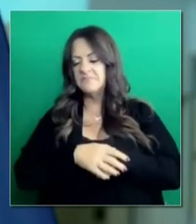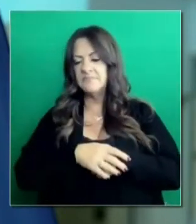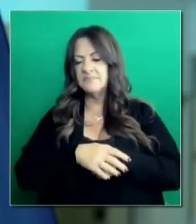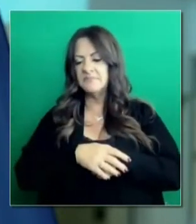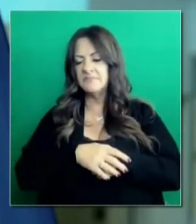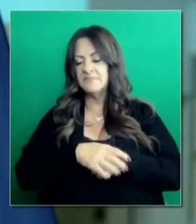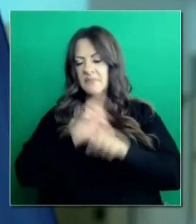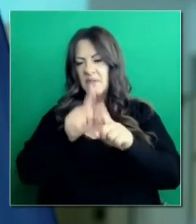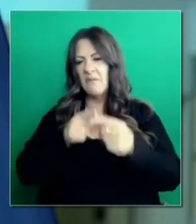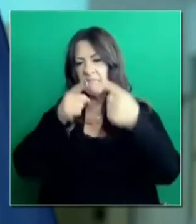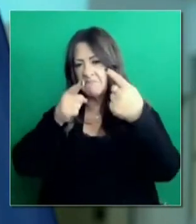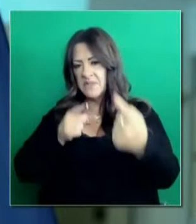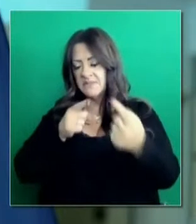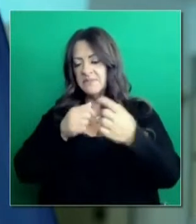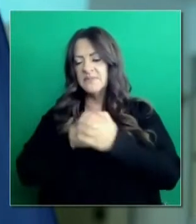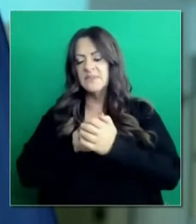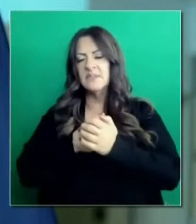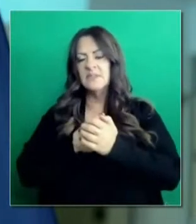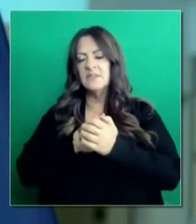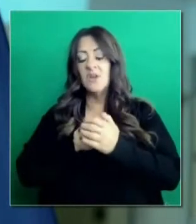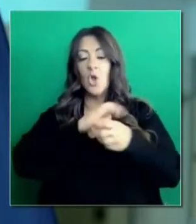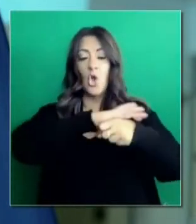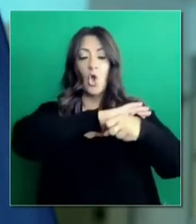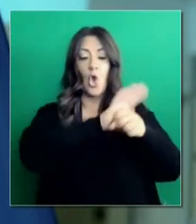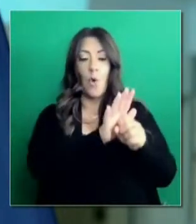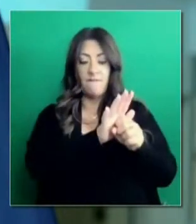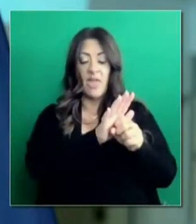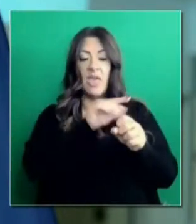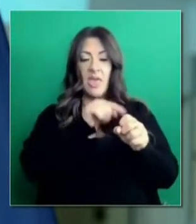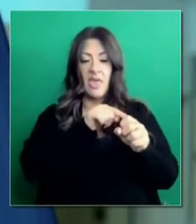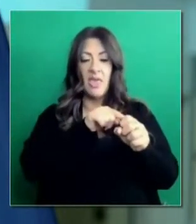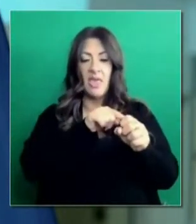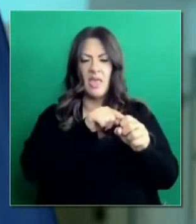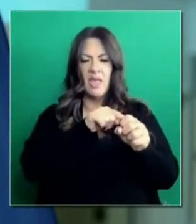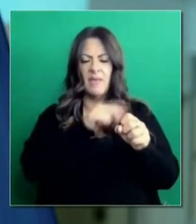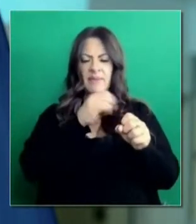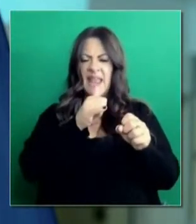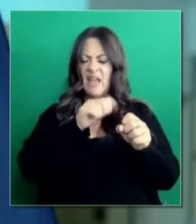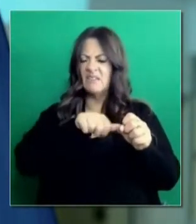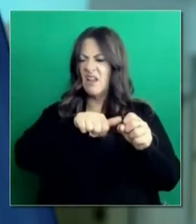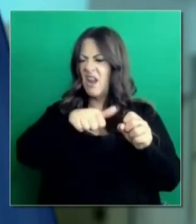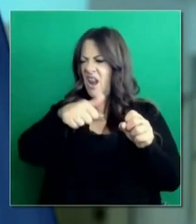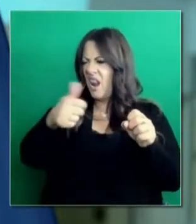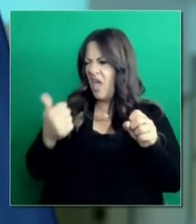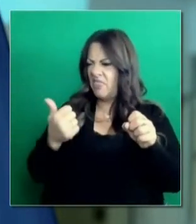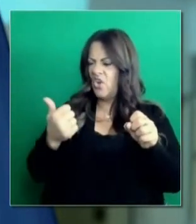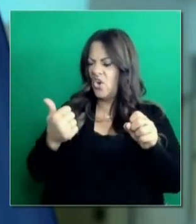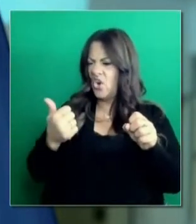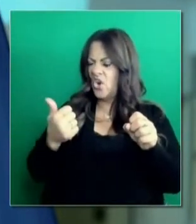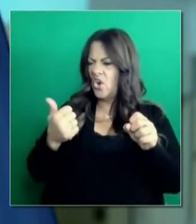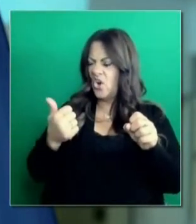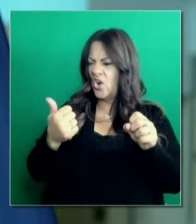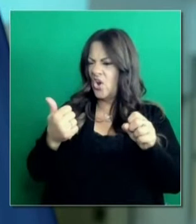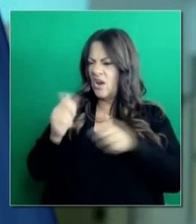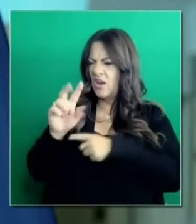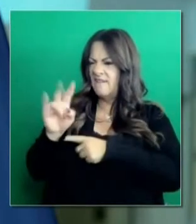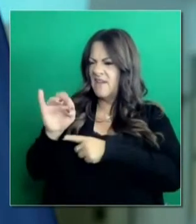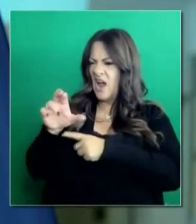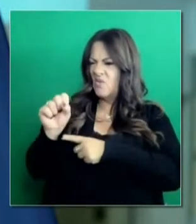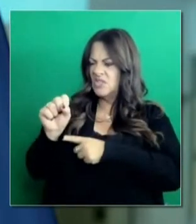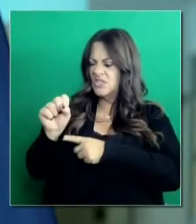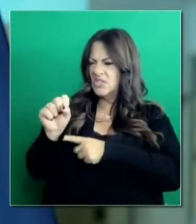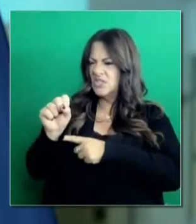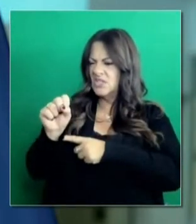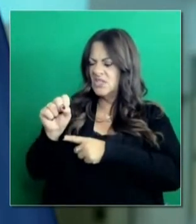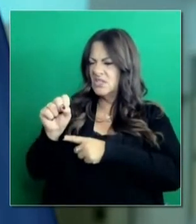this variant, this strain that was found here in Southern California that a few of the medical professionals I've spoken